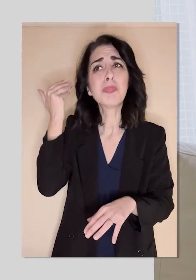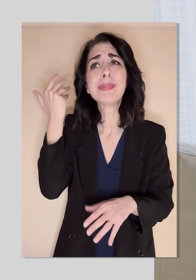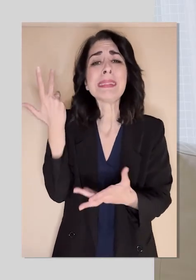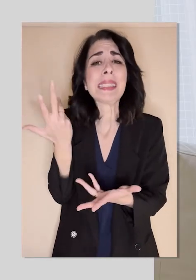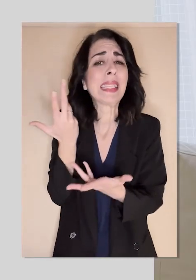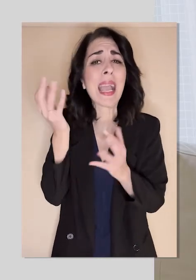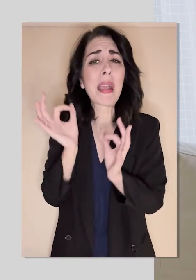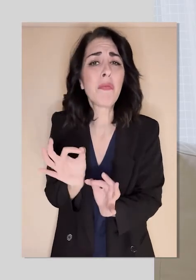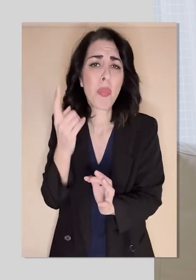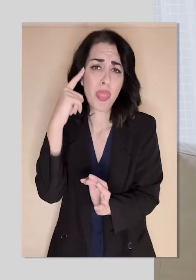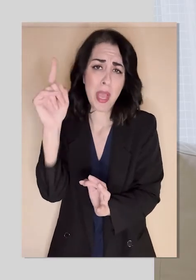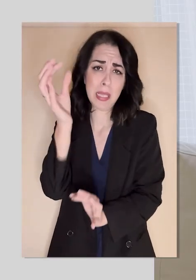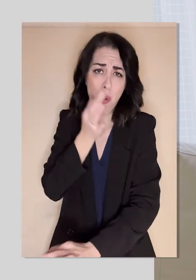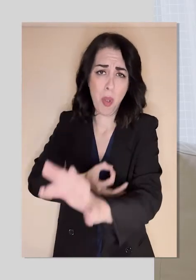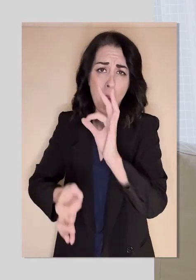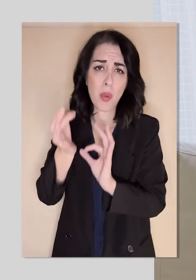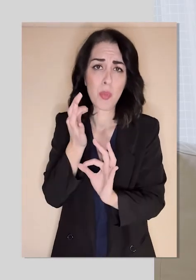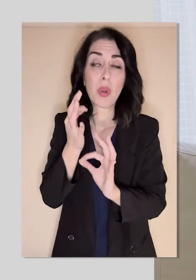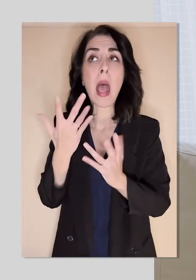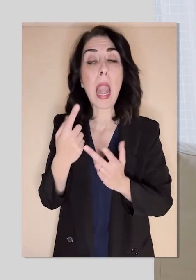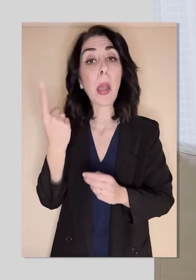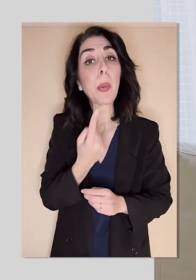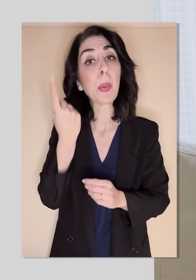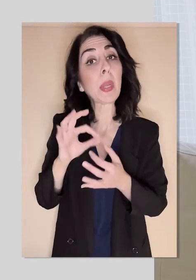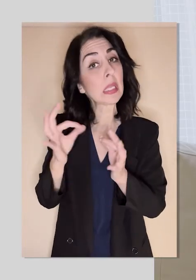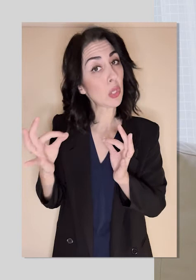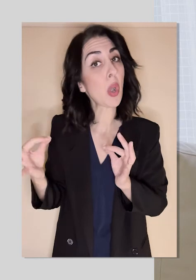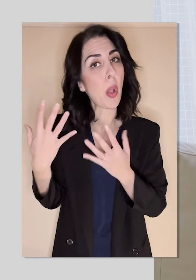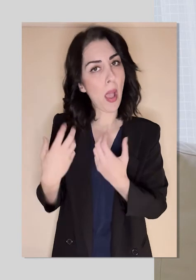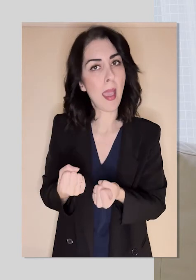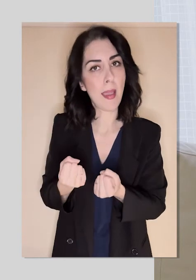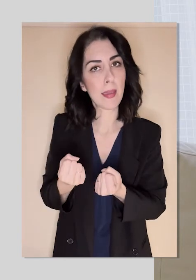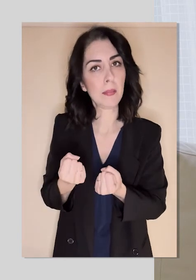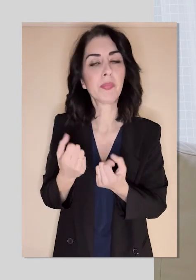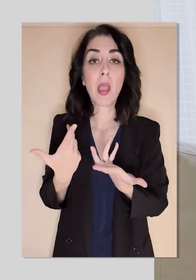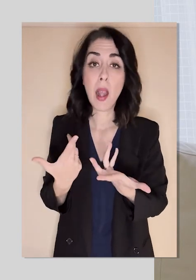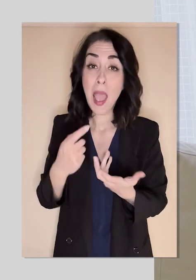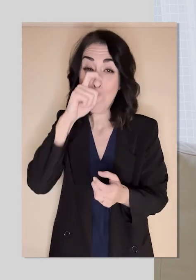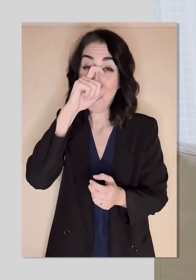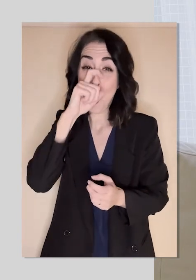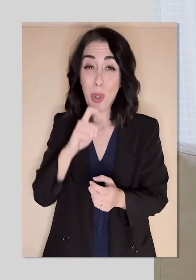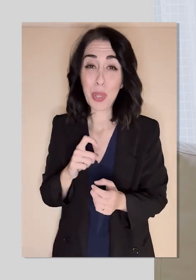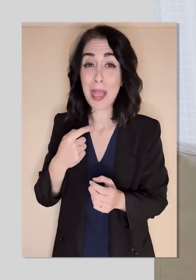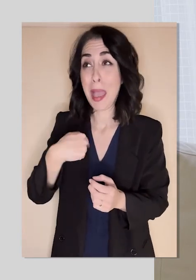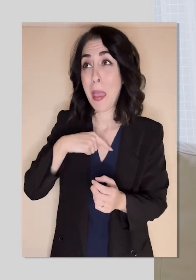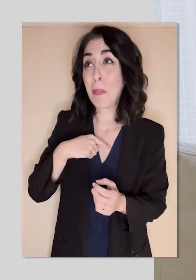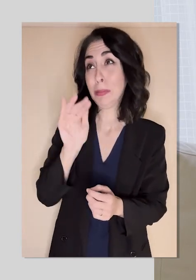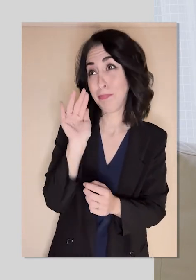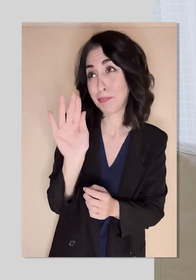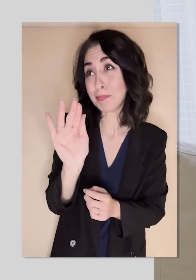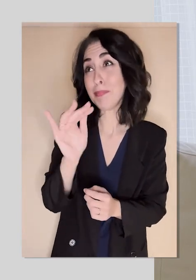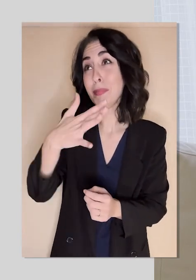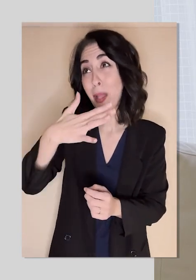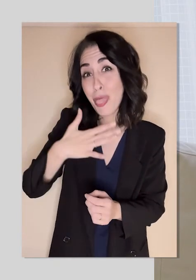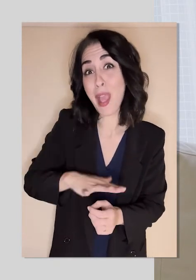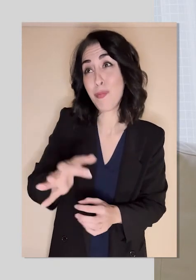of migraine. But interestingly, we don't require a history of the family having